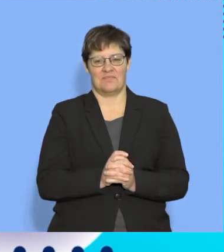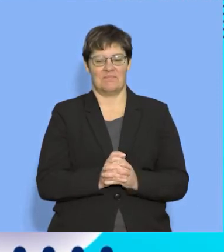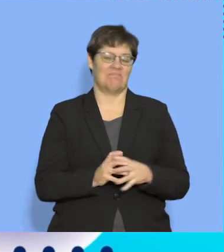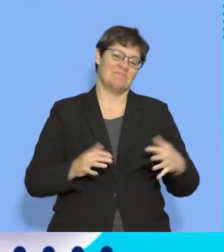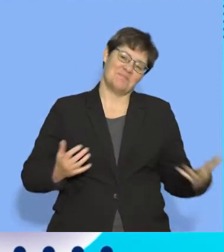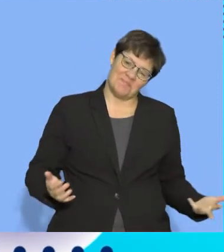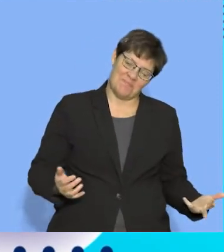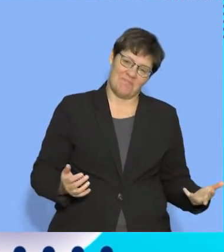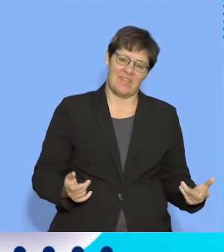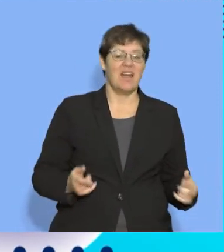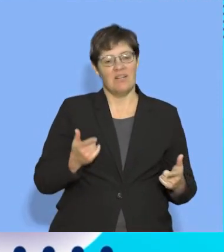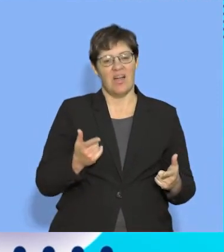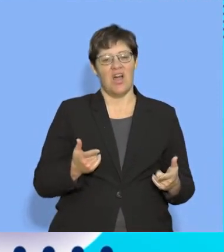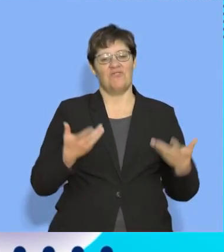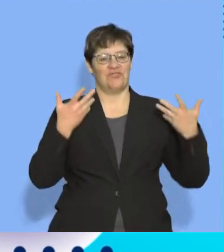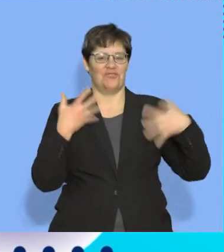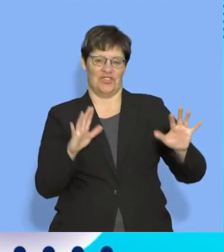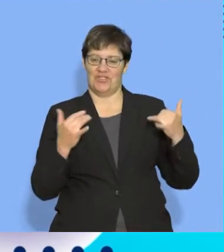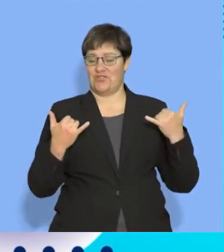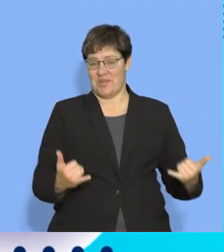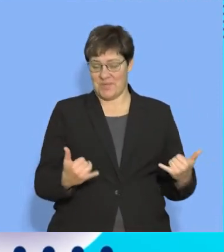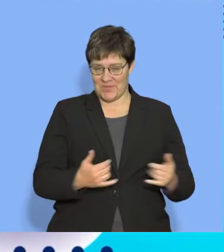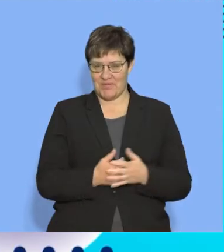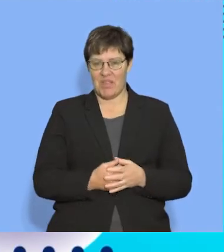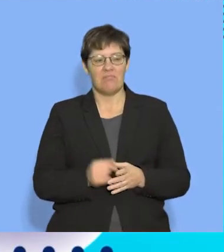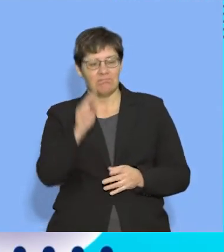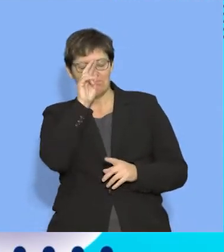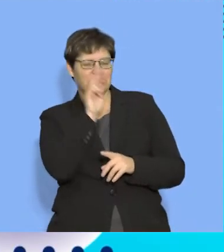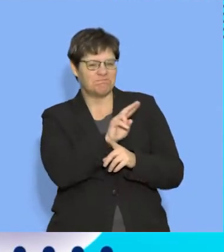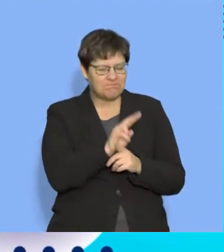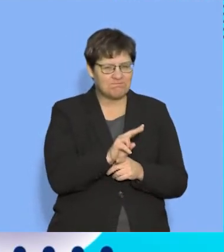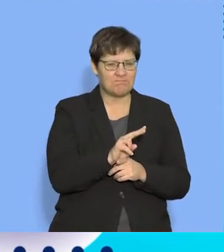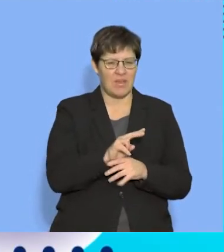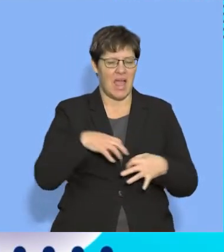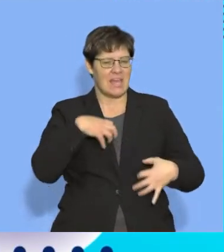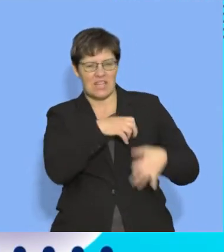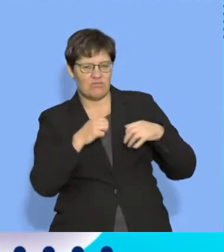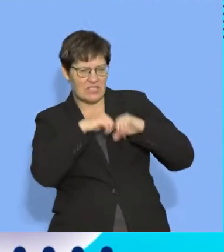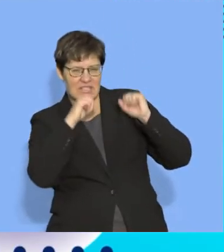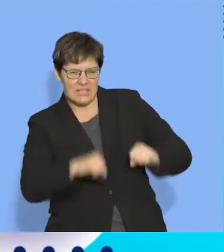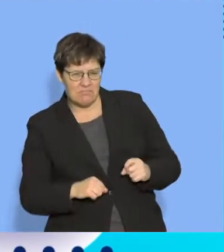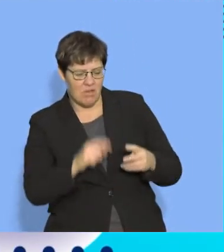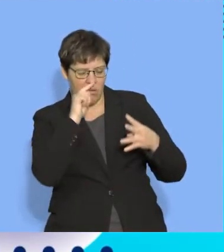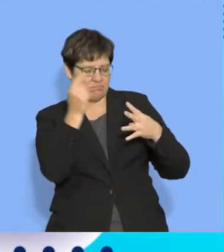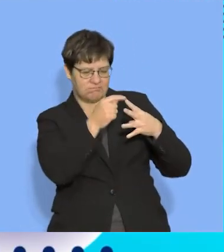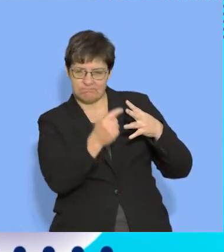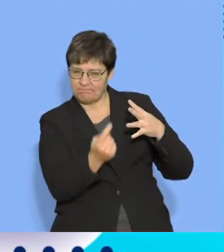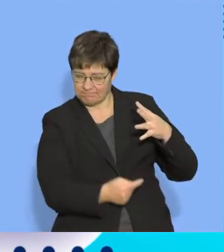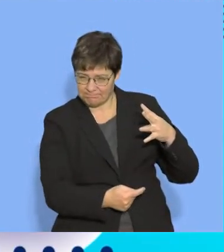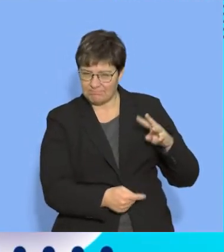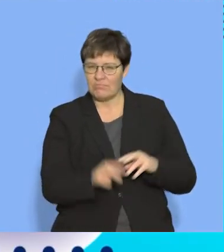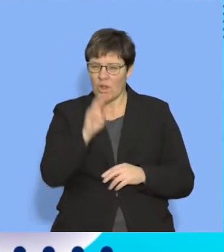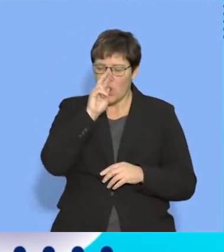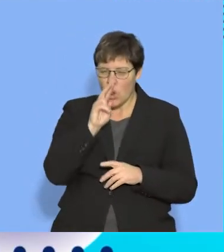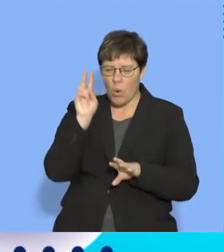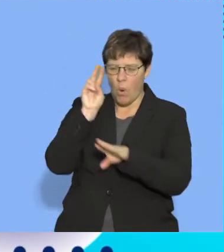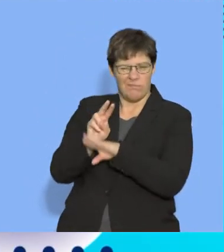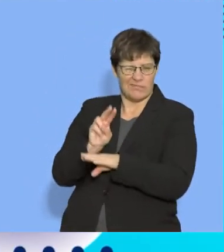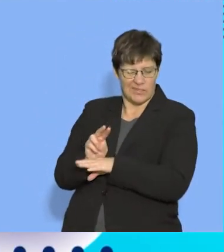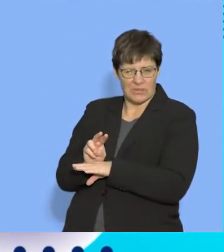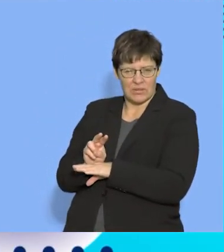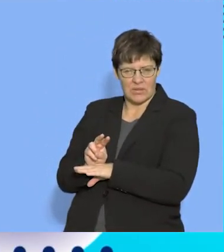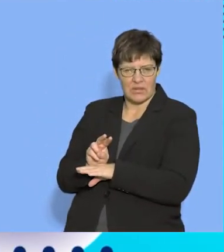Well guys, that was a wrap for the first segment. We've had an overview of the digestive system. We've looked at the parts. We've kind of looked at the overview of what